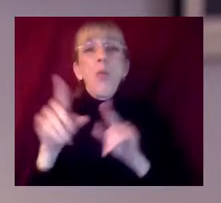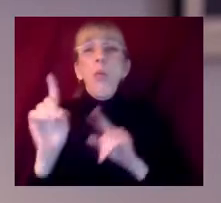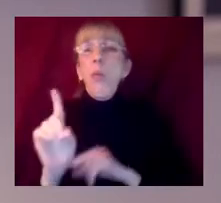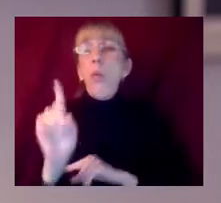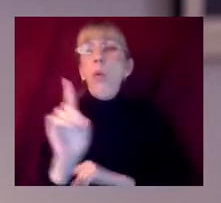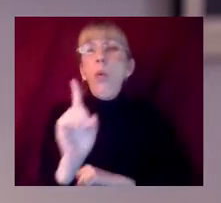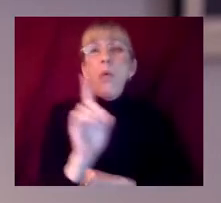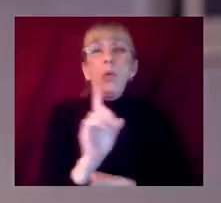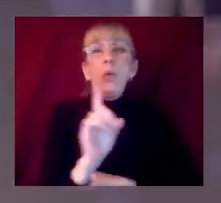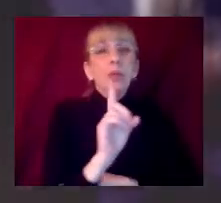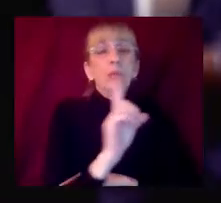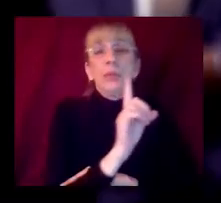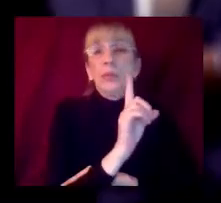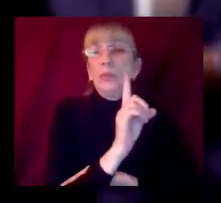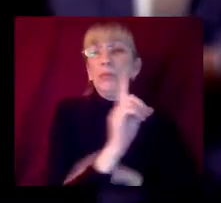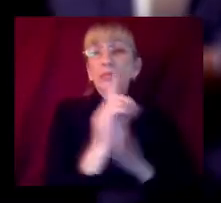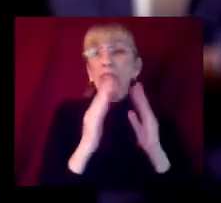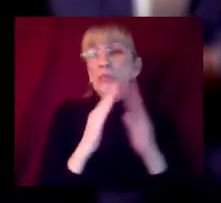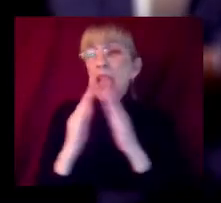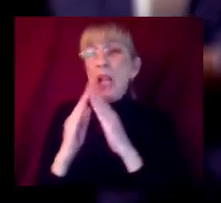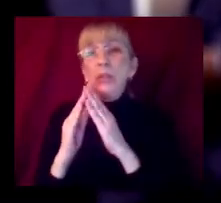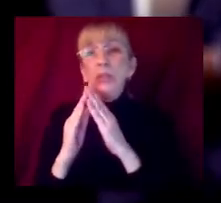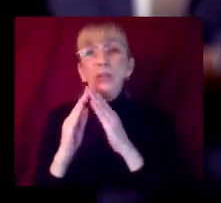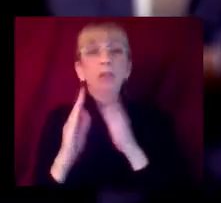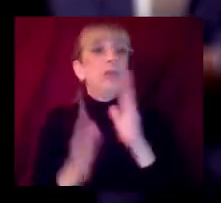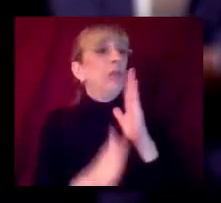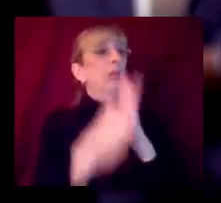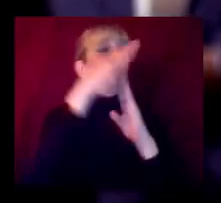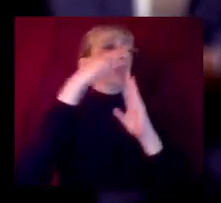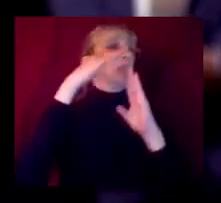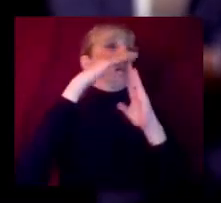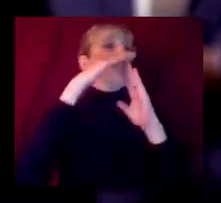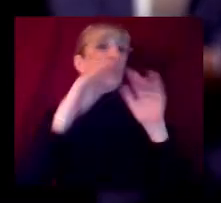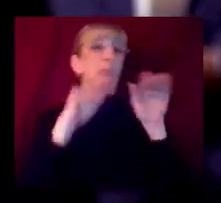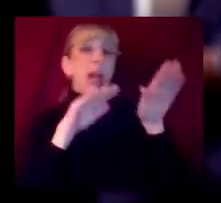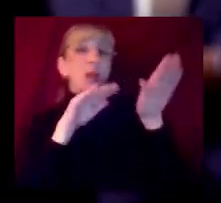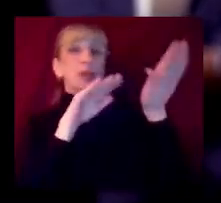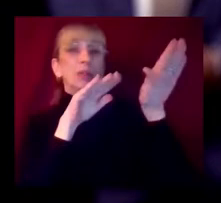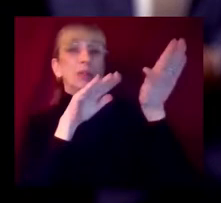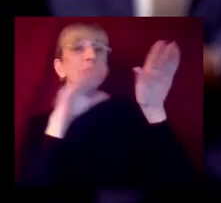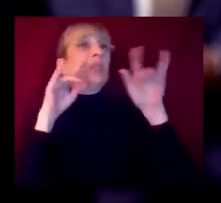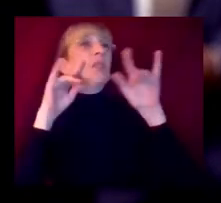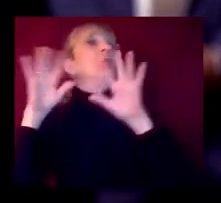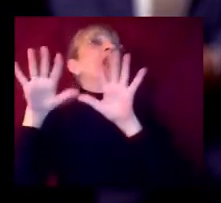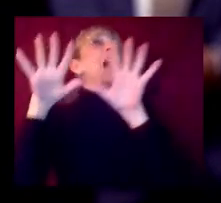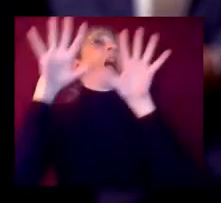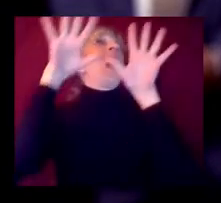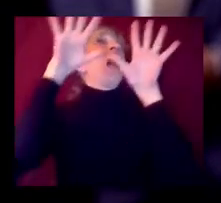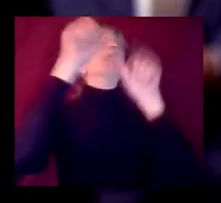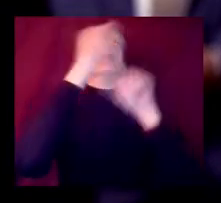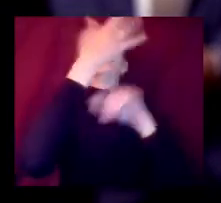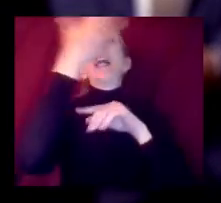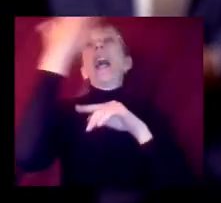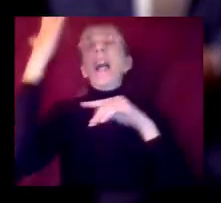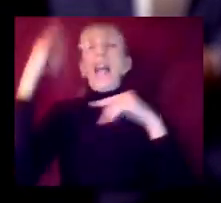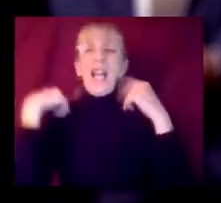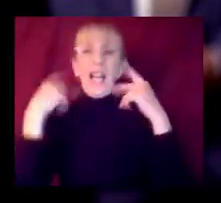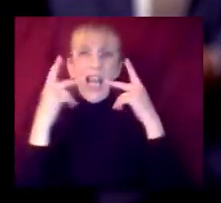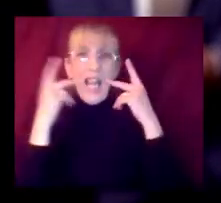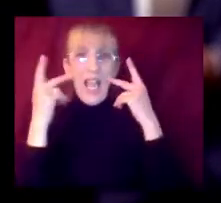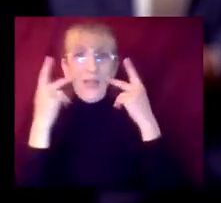lonesome valley, topped the mountains, soared the sky. I've laughed and I have